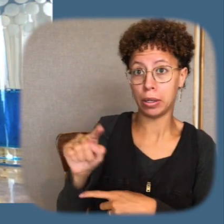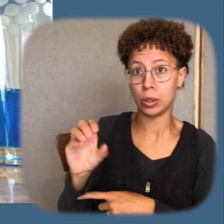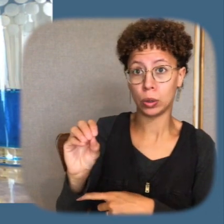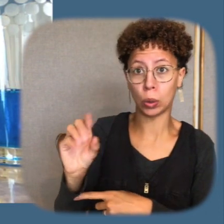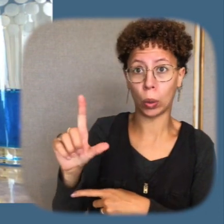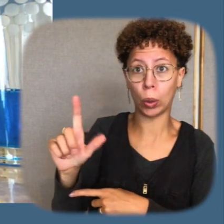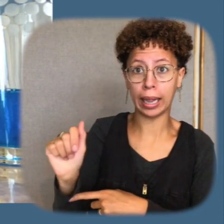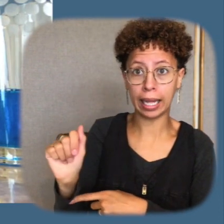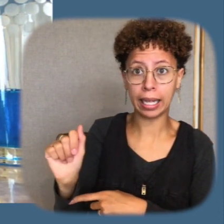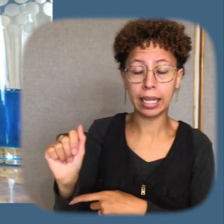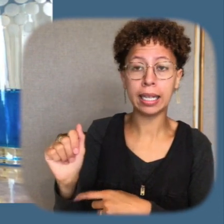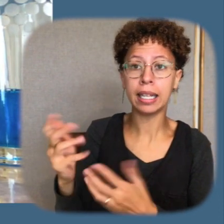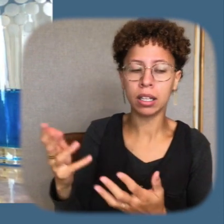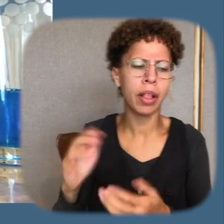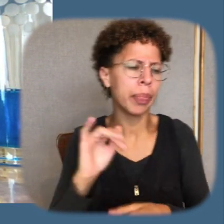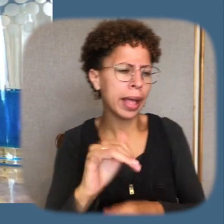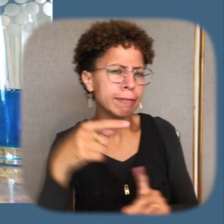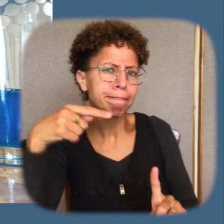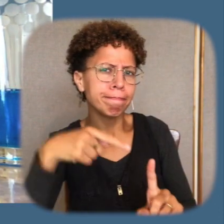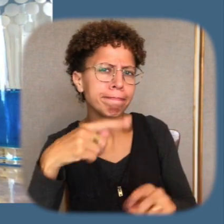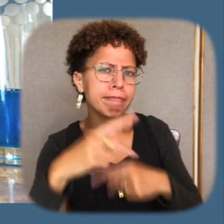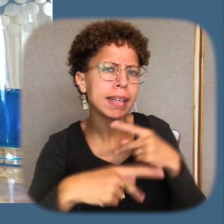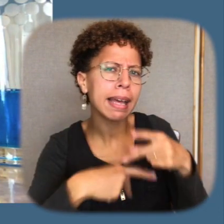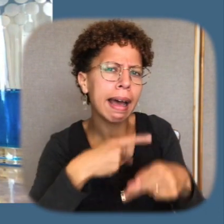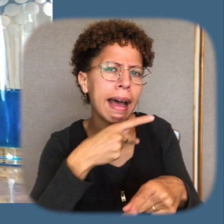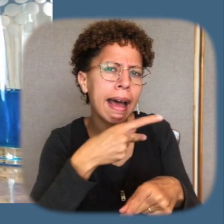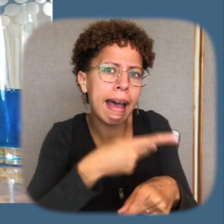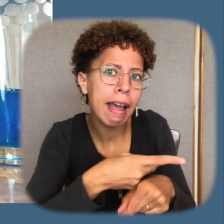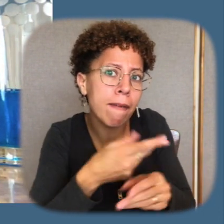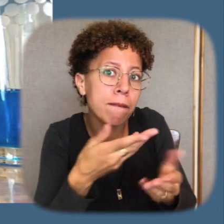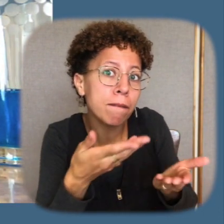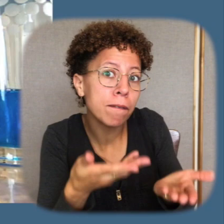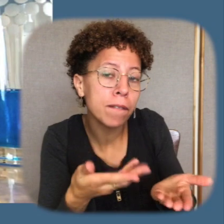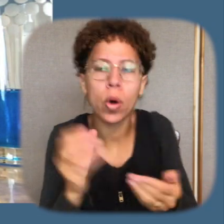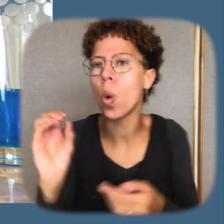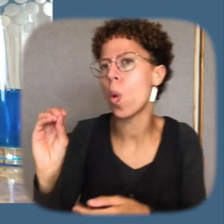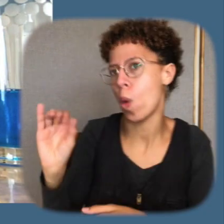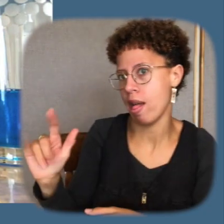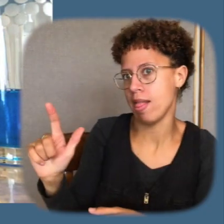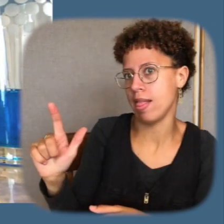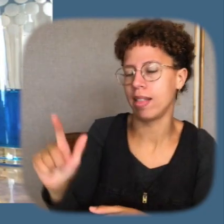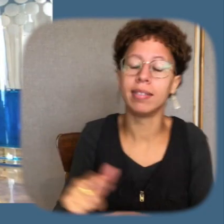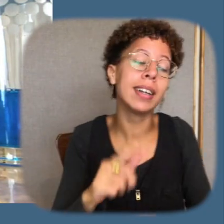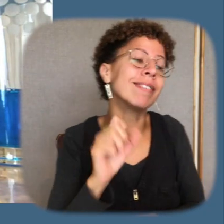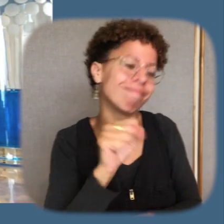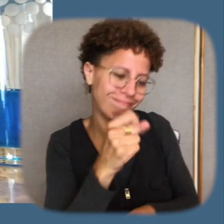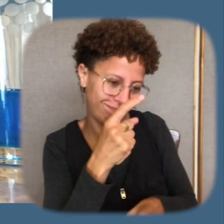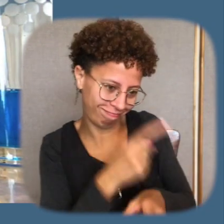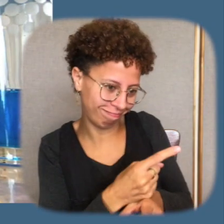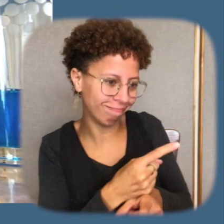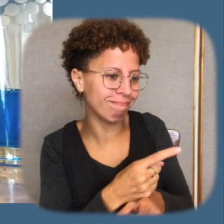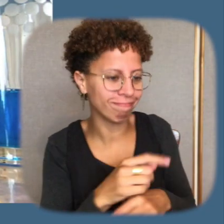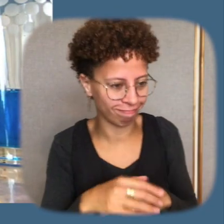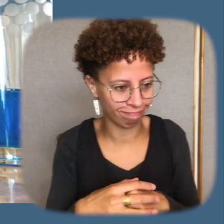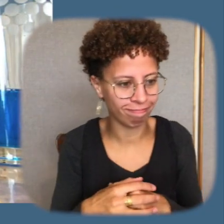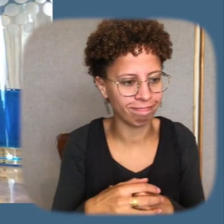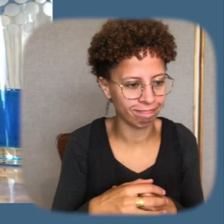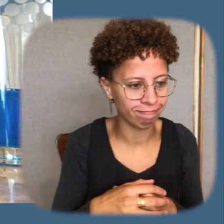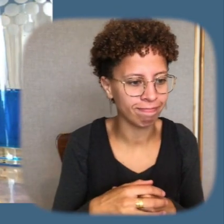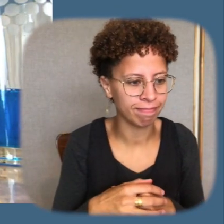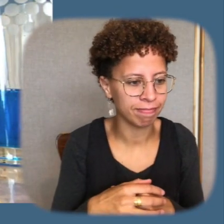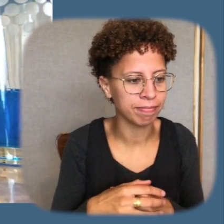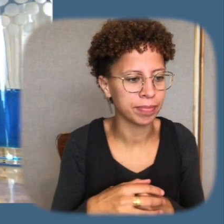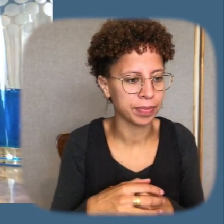Mazola. Mazola is the type of Oil. Yeah, there you go.